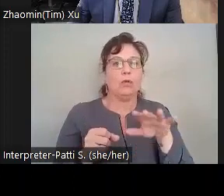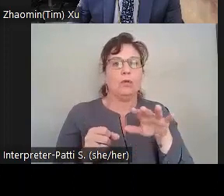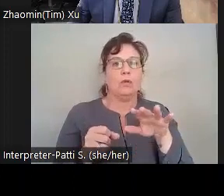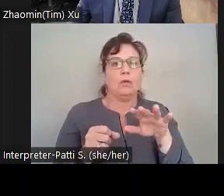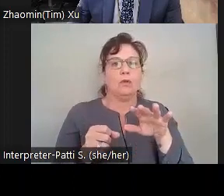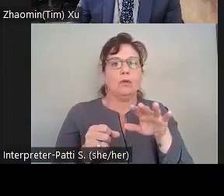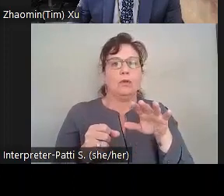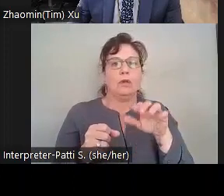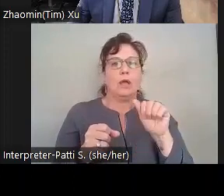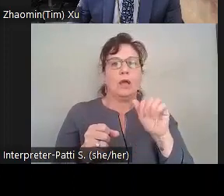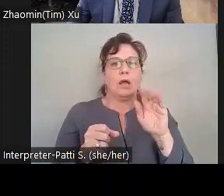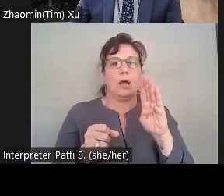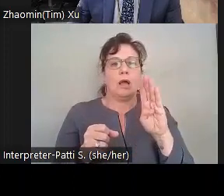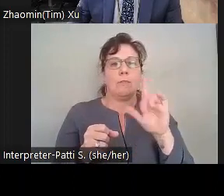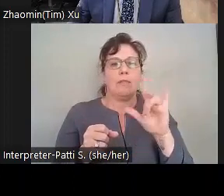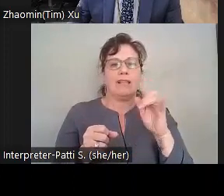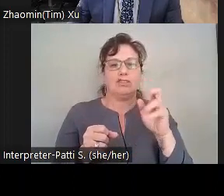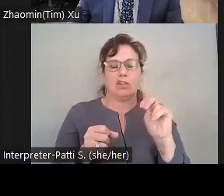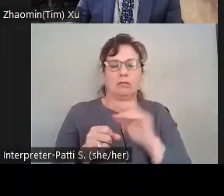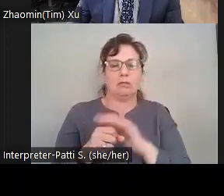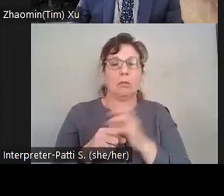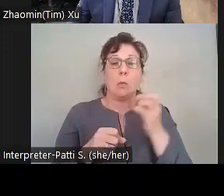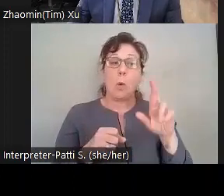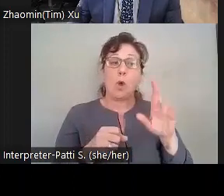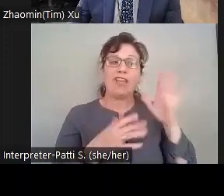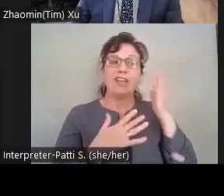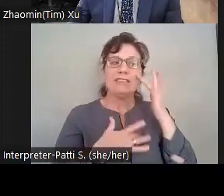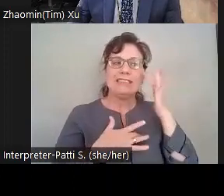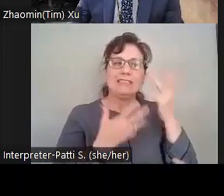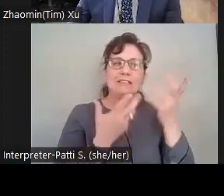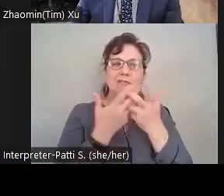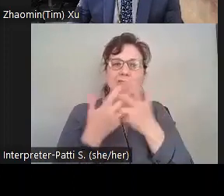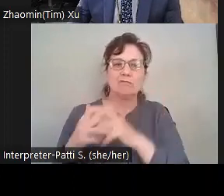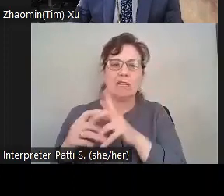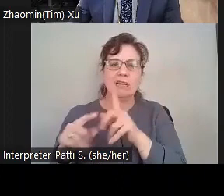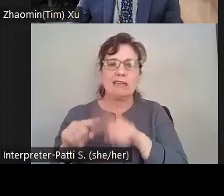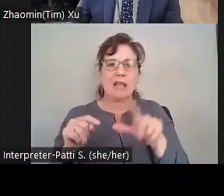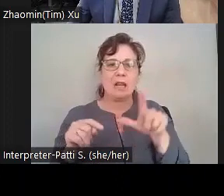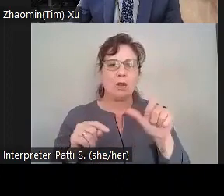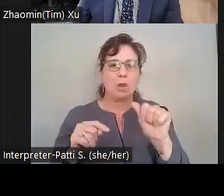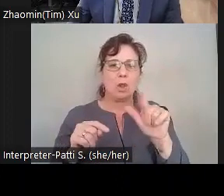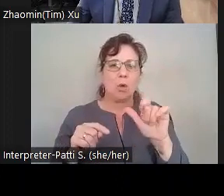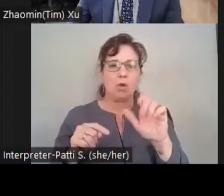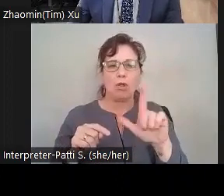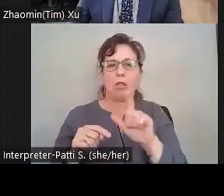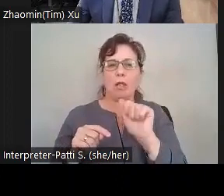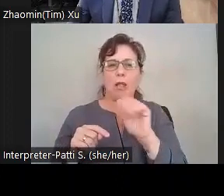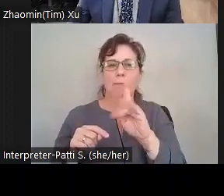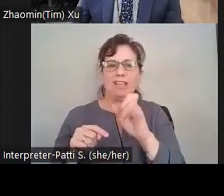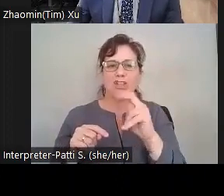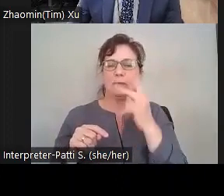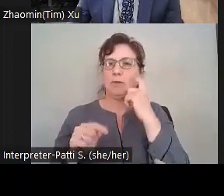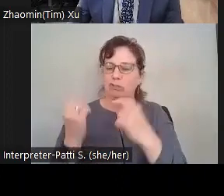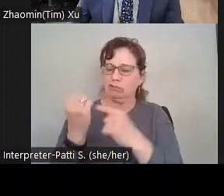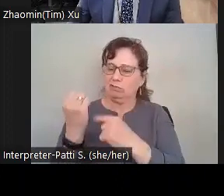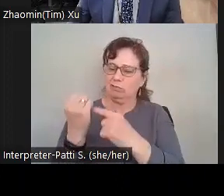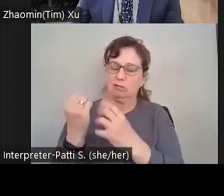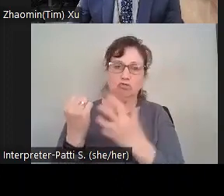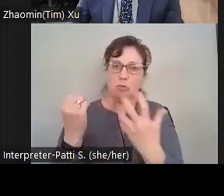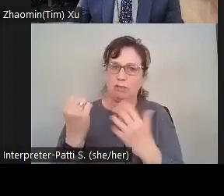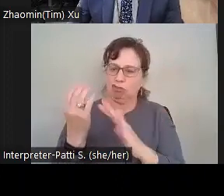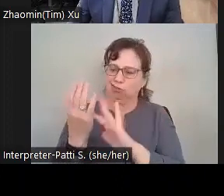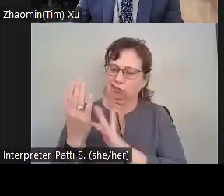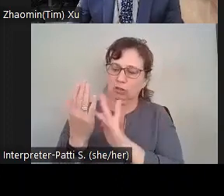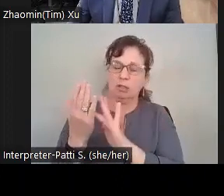have disease that's not quite amenable to local ablation quite yet because perhaps there's just too much of it. A lot of times what we'll do is we'll use